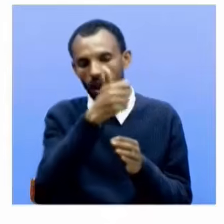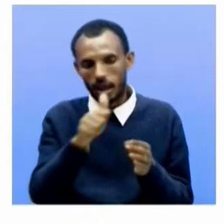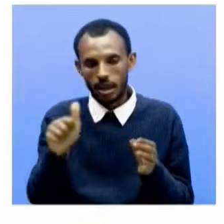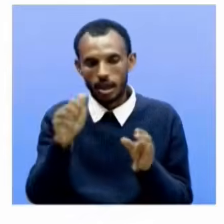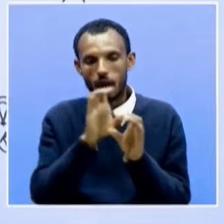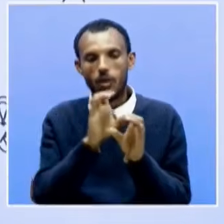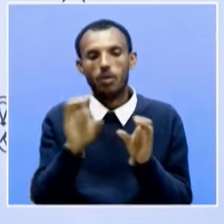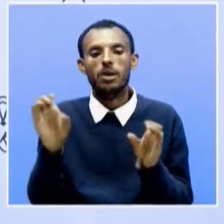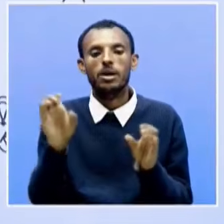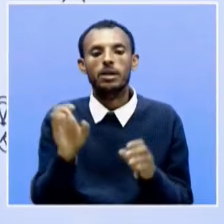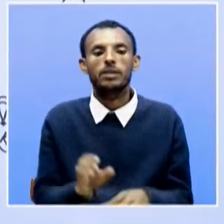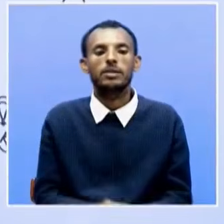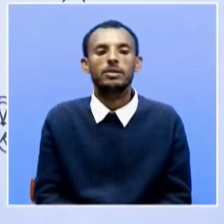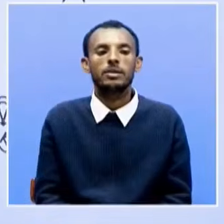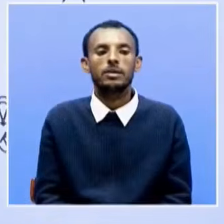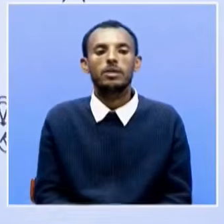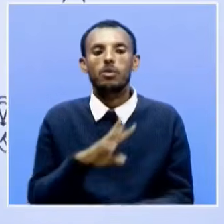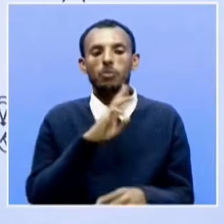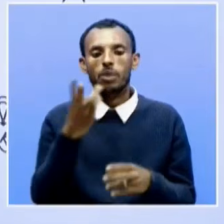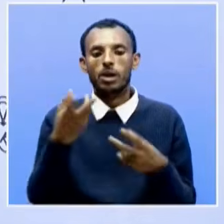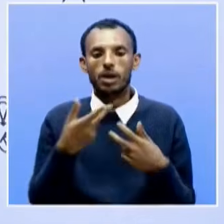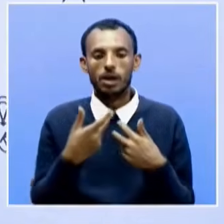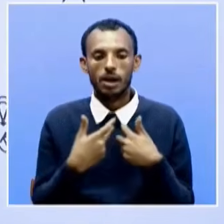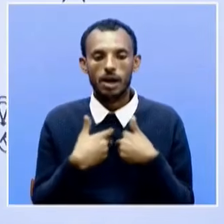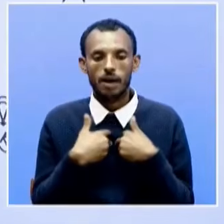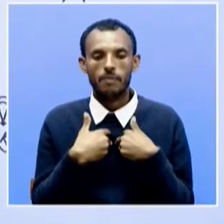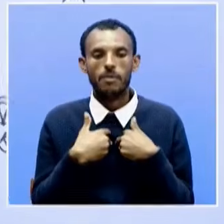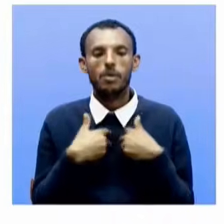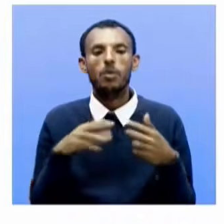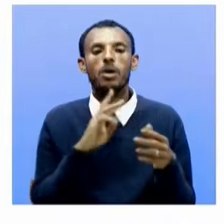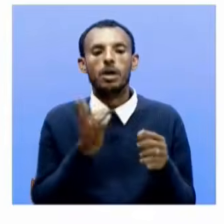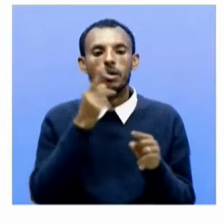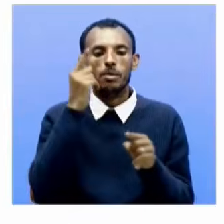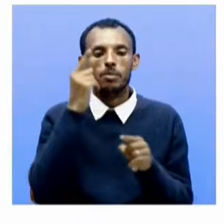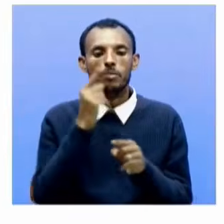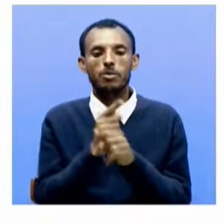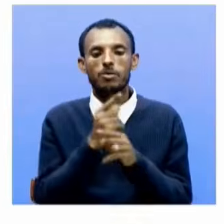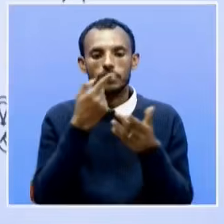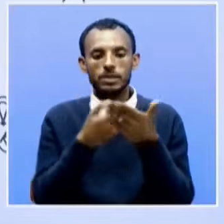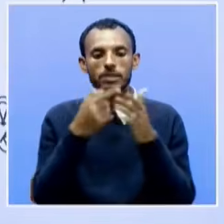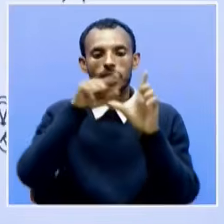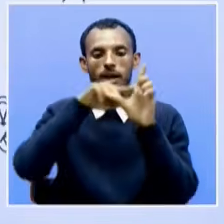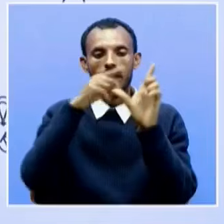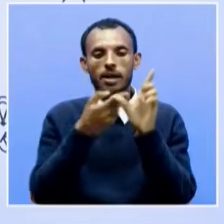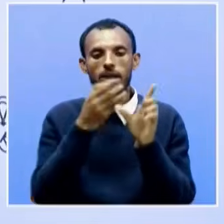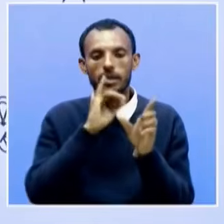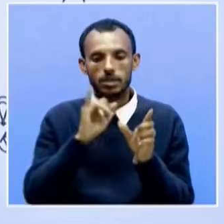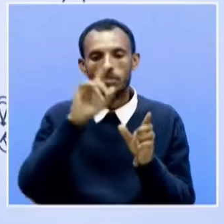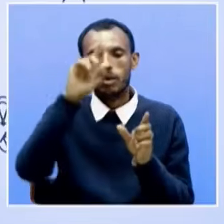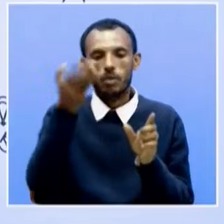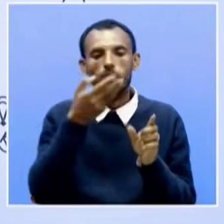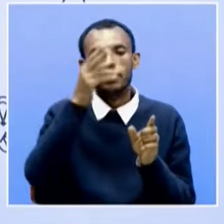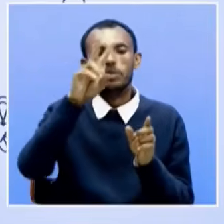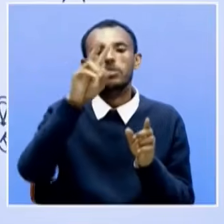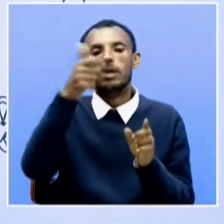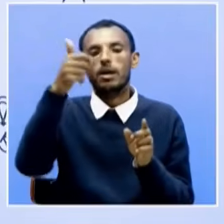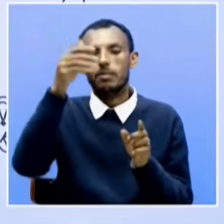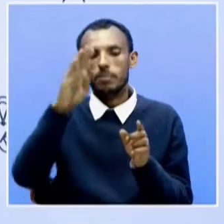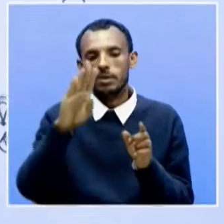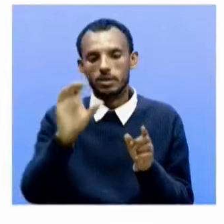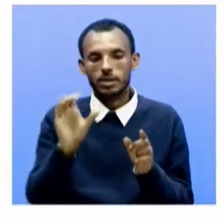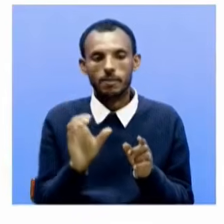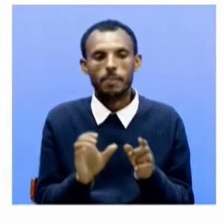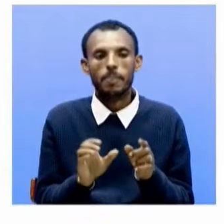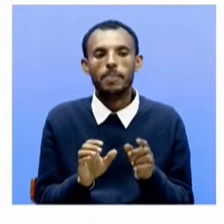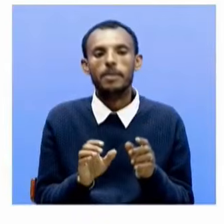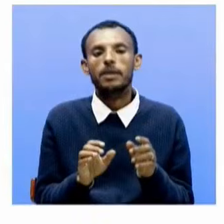chord, we can prove this angle is half of the arc BC by